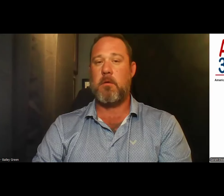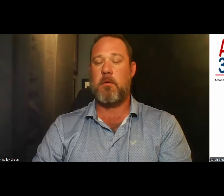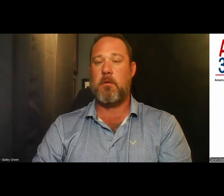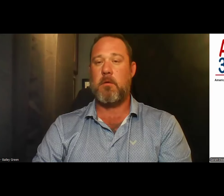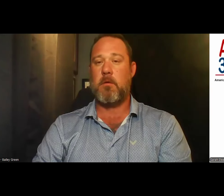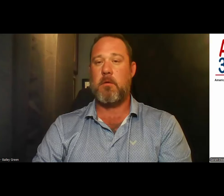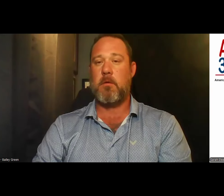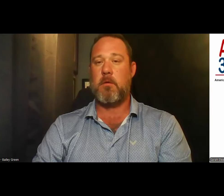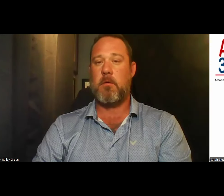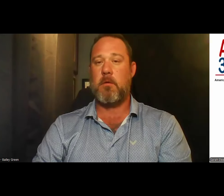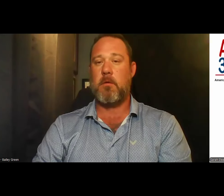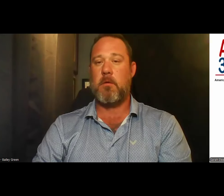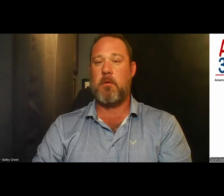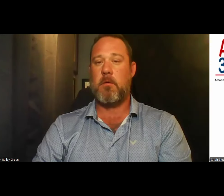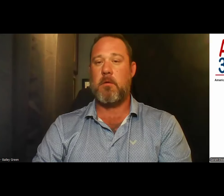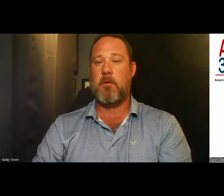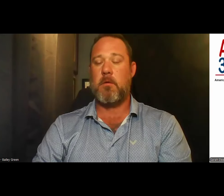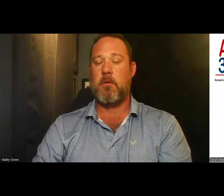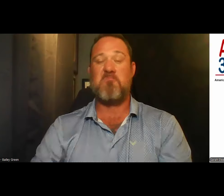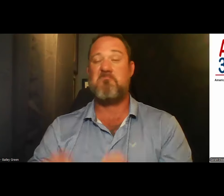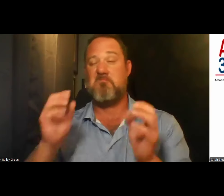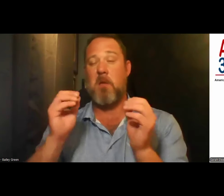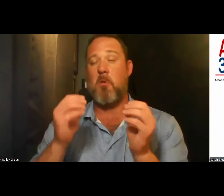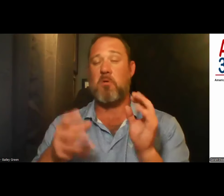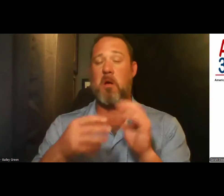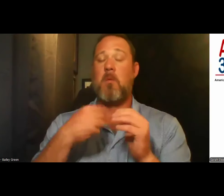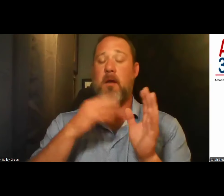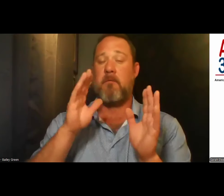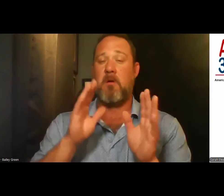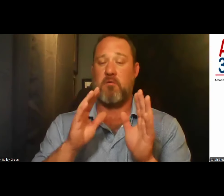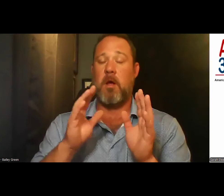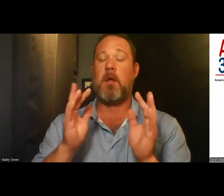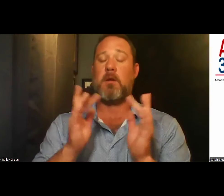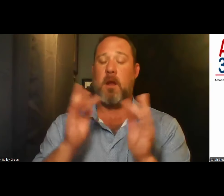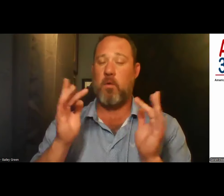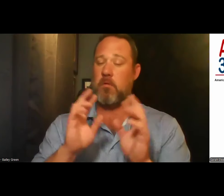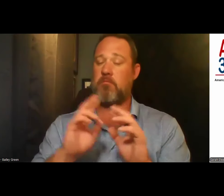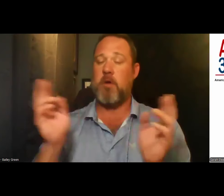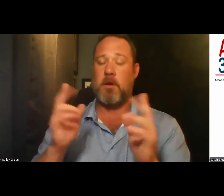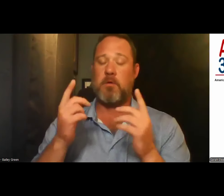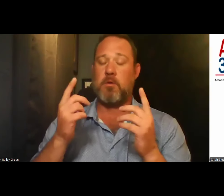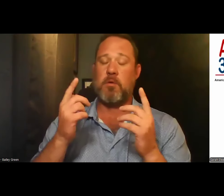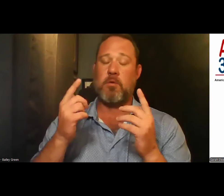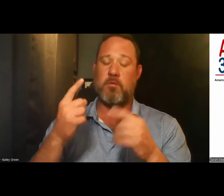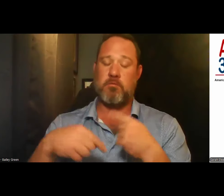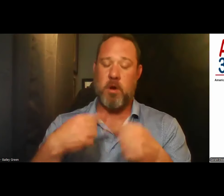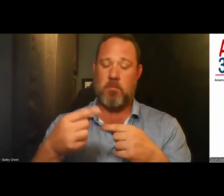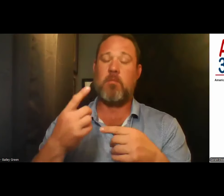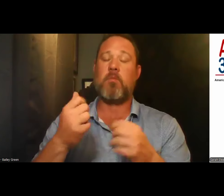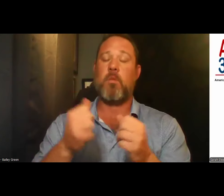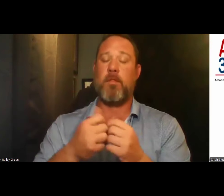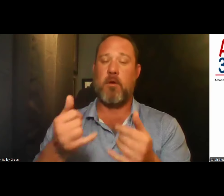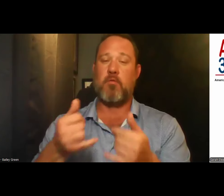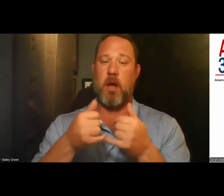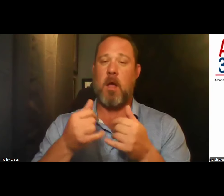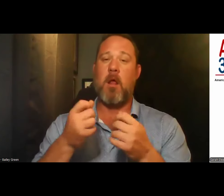There's not too much more to add, other than we just have a great network ready to hit the ground running with this grant